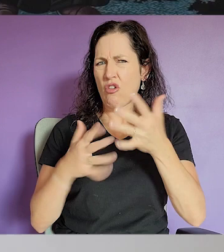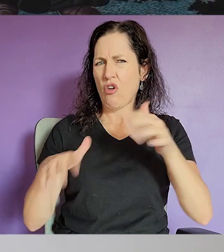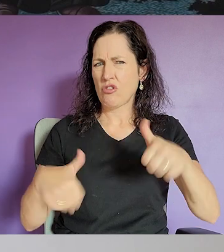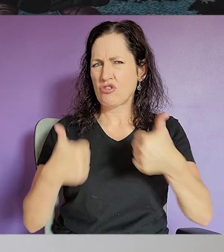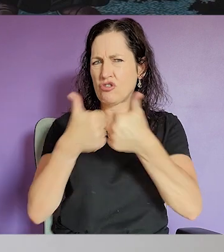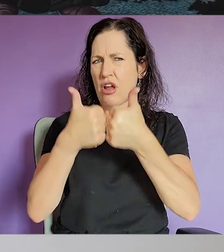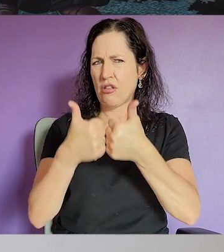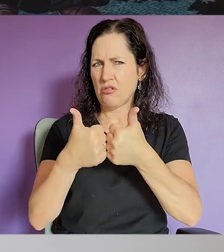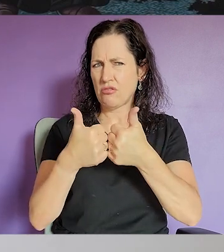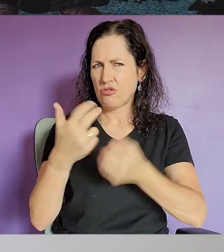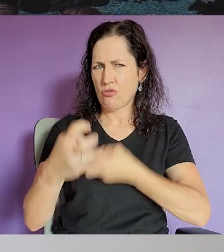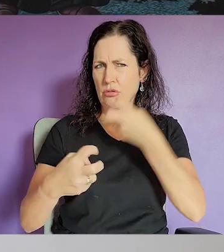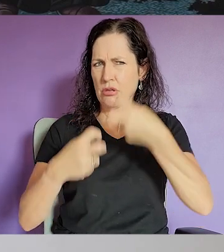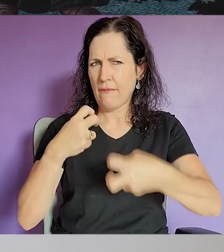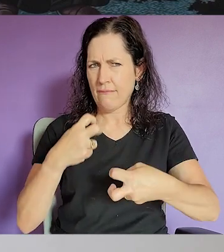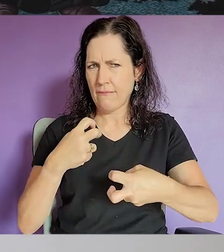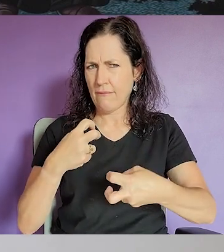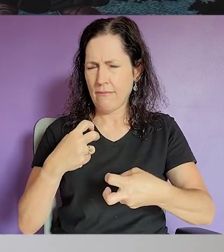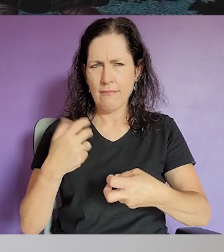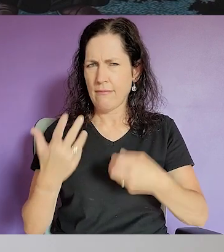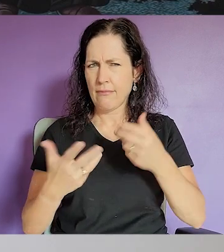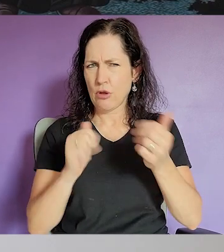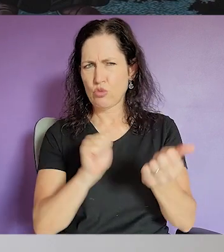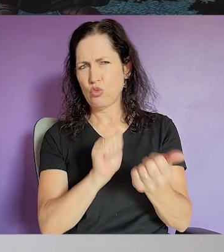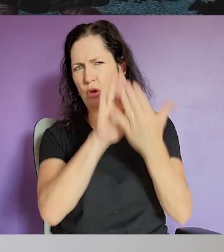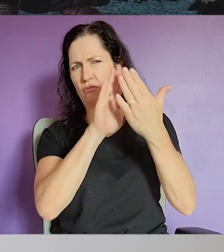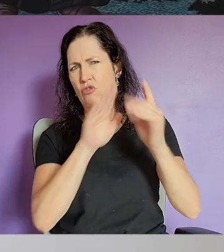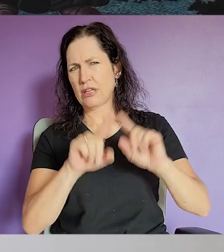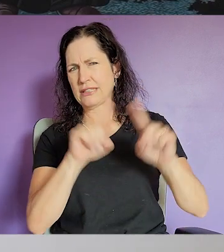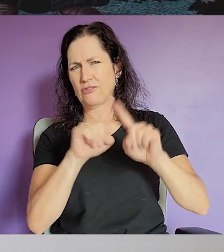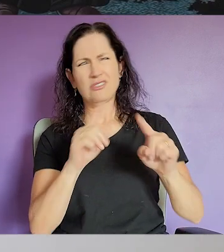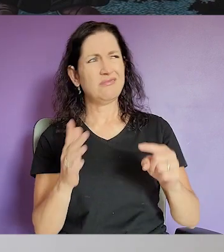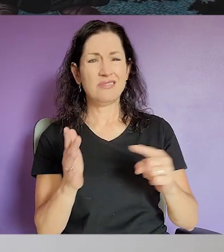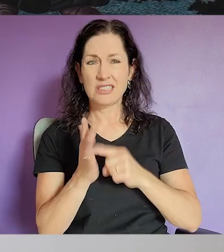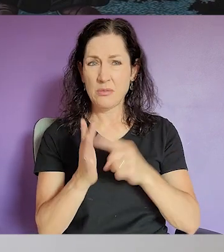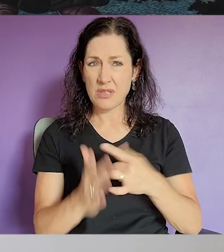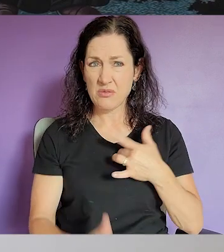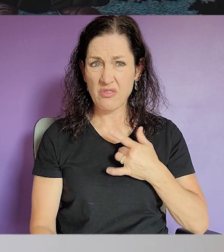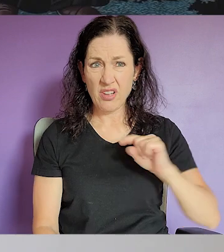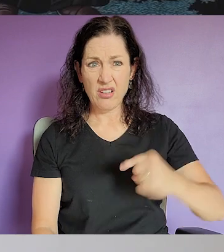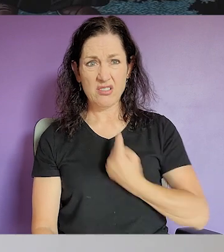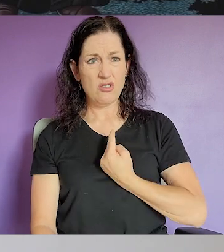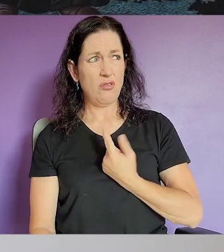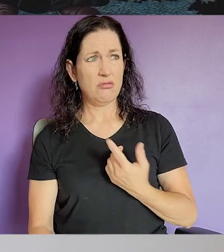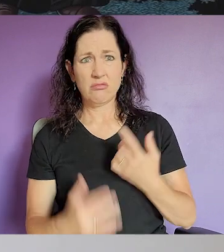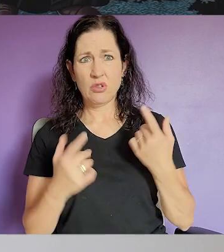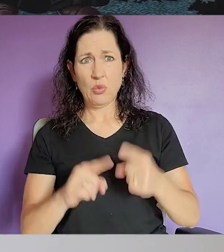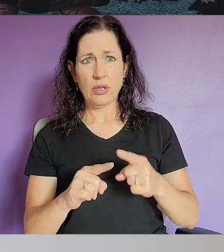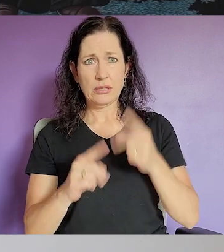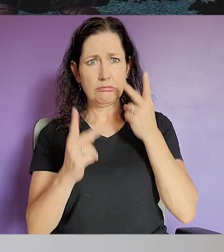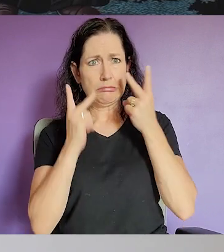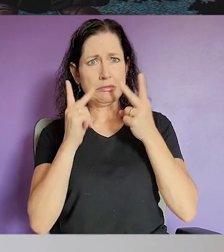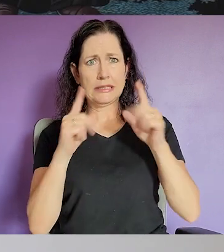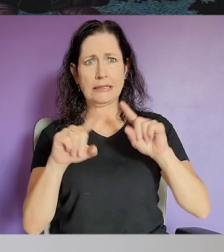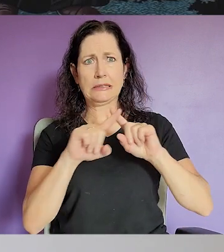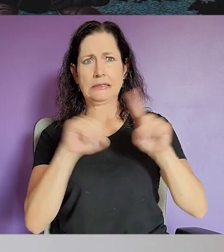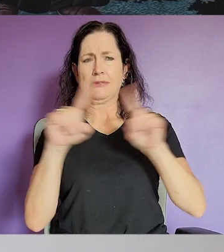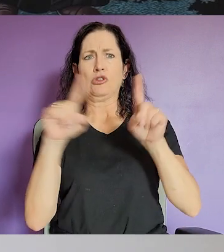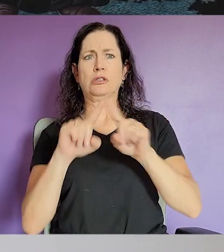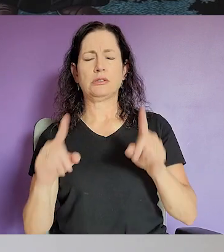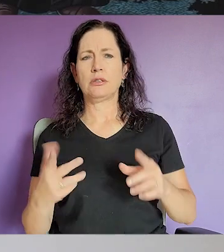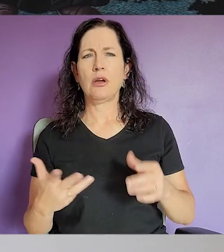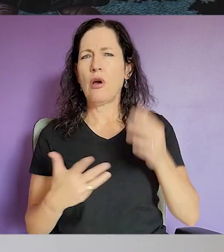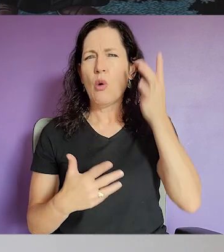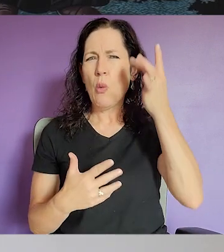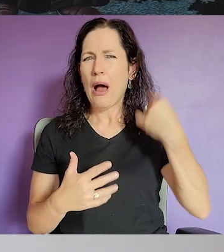challenging or difficult, and sometimes insulting? Why do we have a difficulty